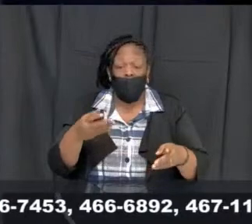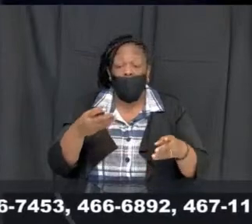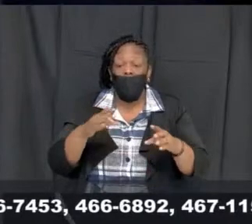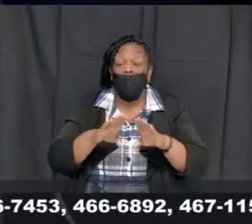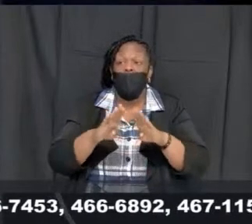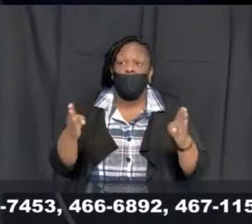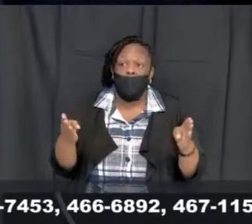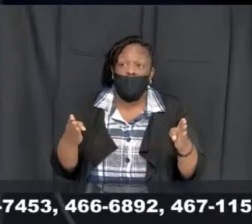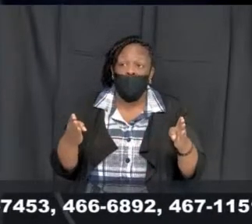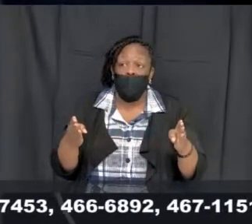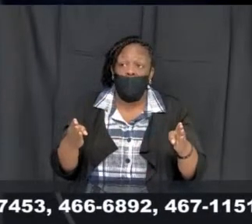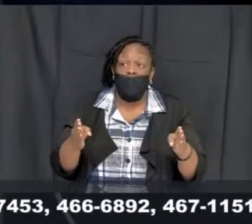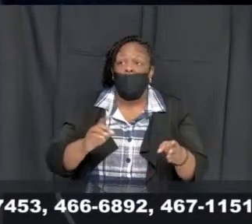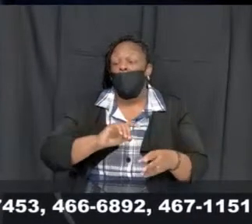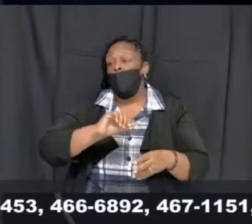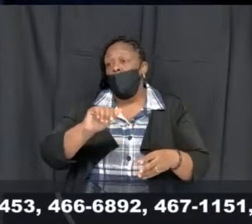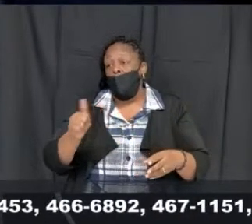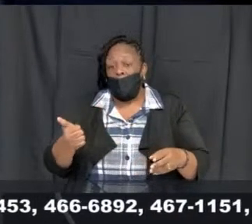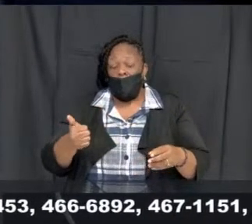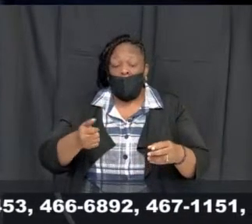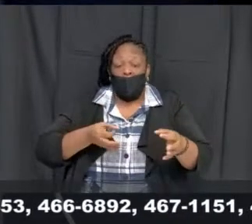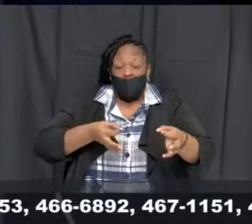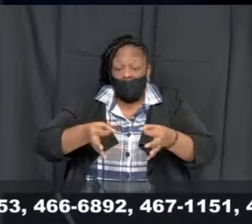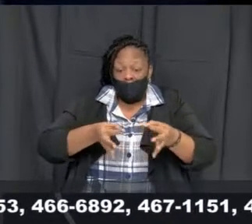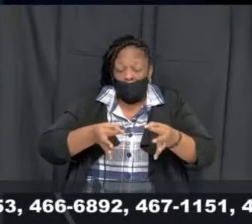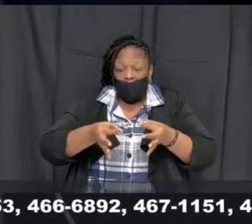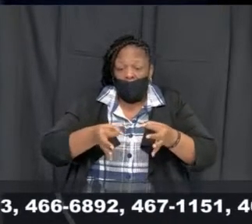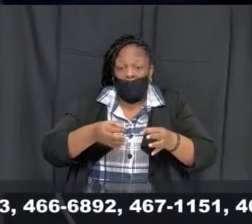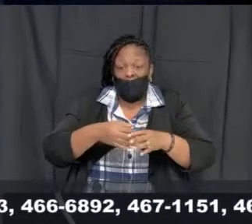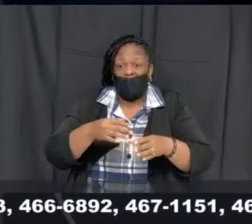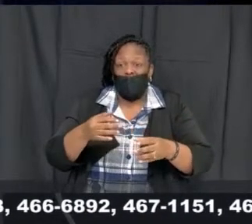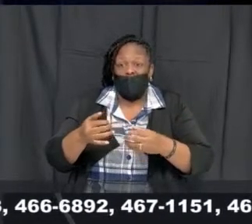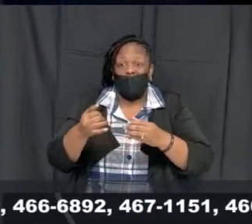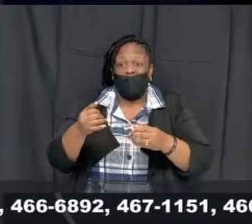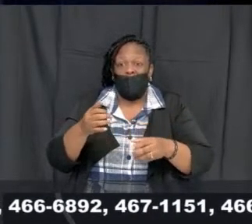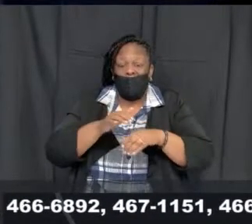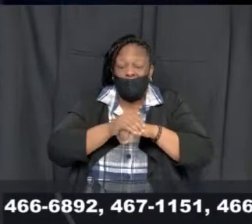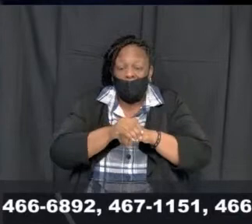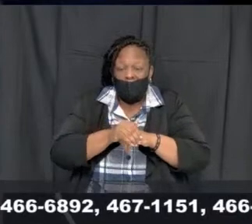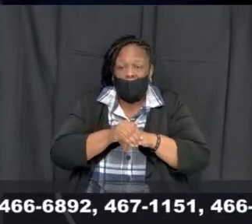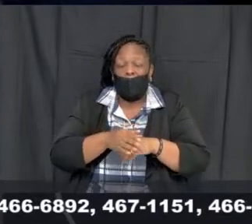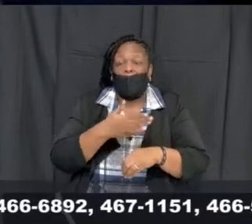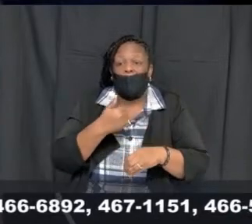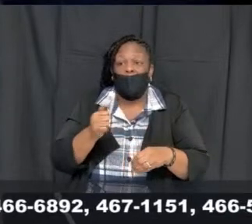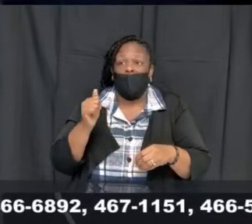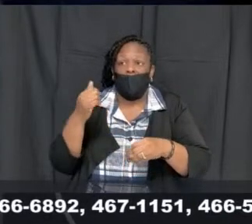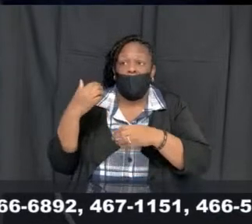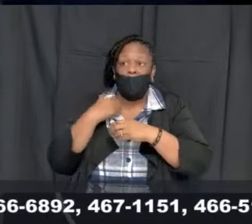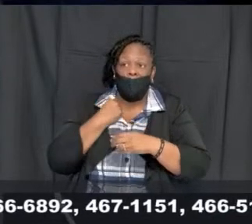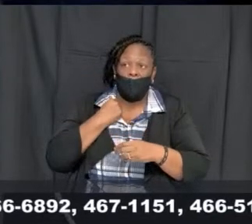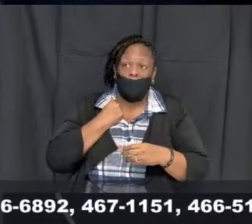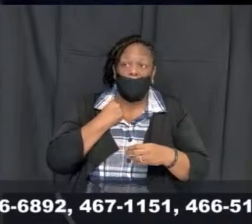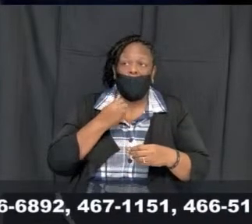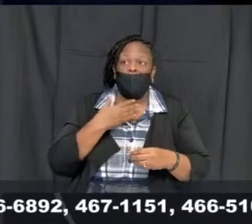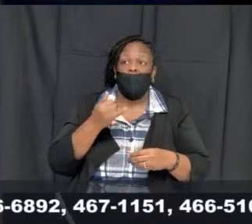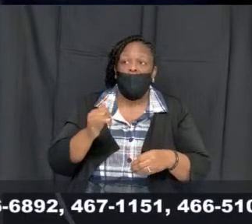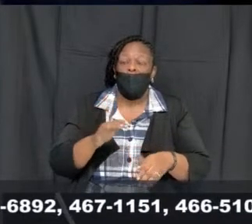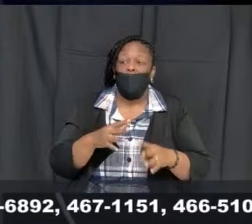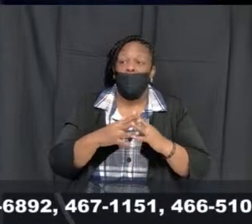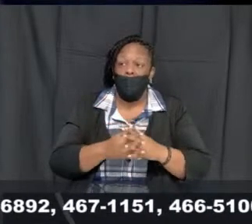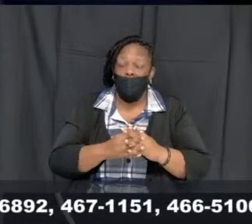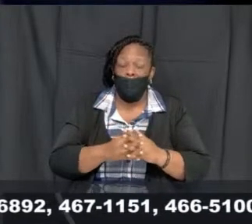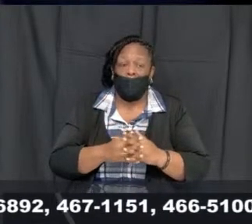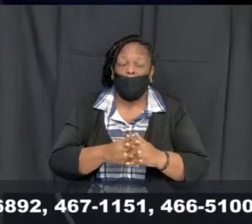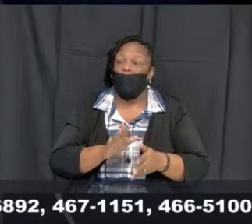in controlling the virus by at least 1 year. If a significant number of people remain unvaccinated, the delay would even be